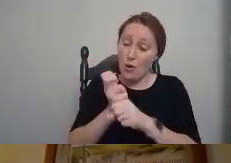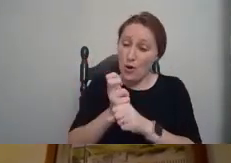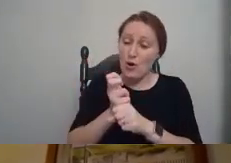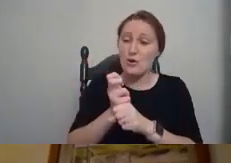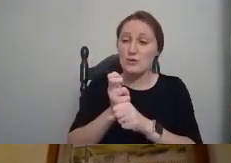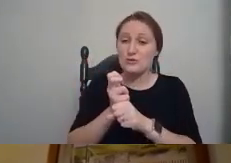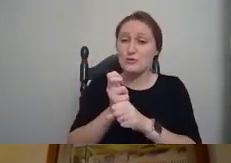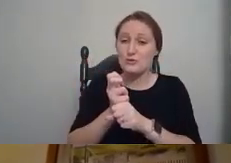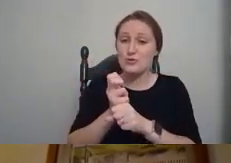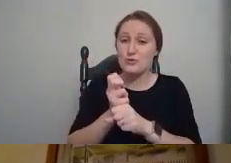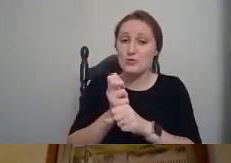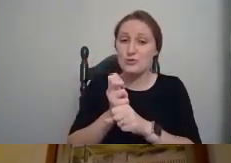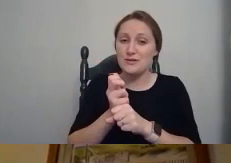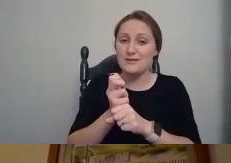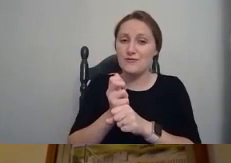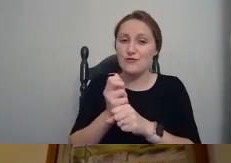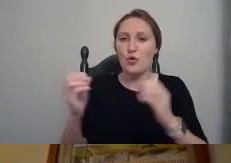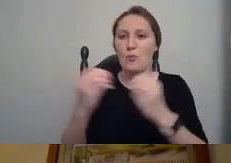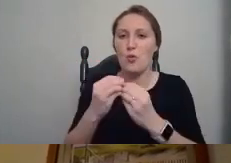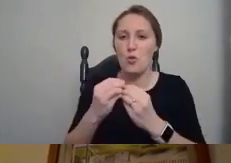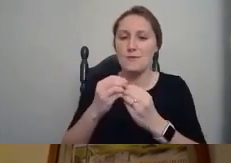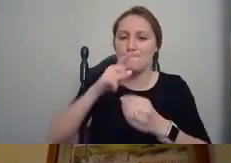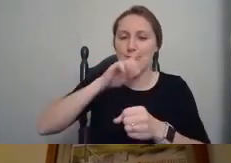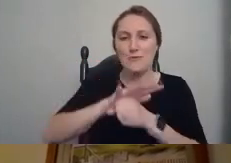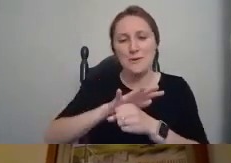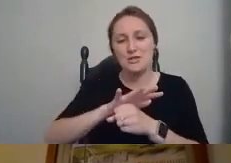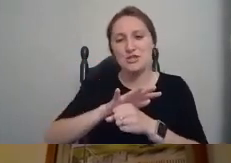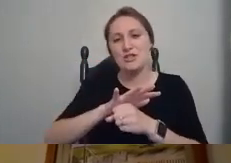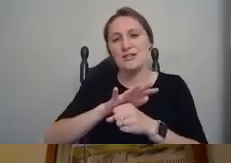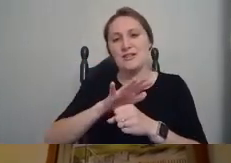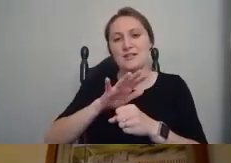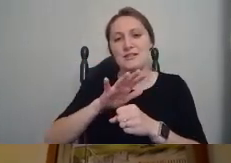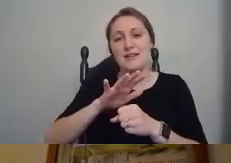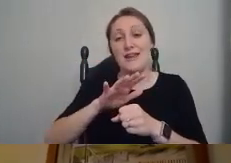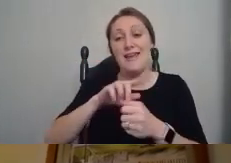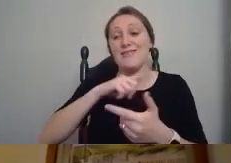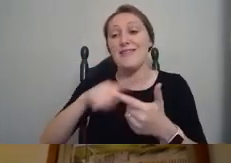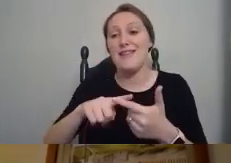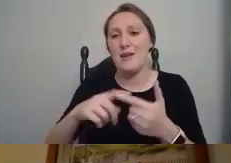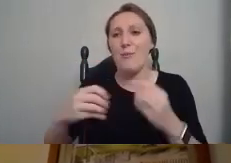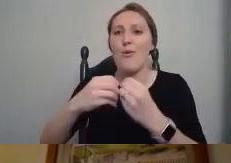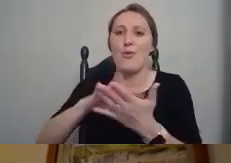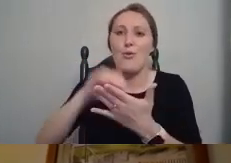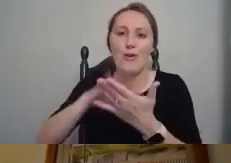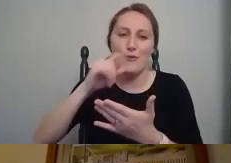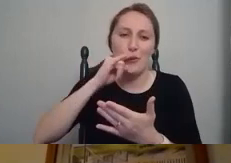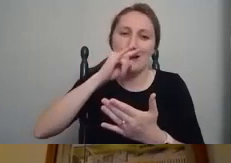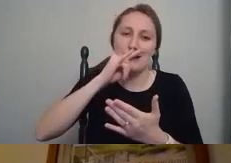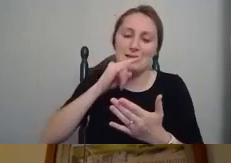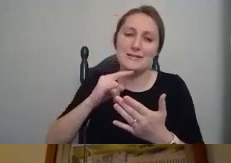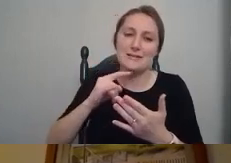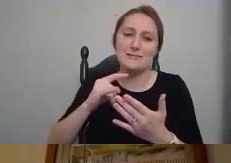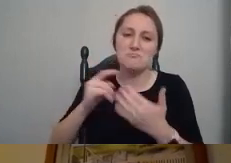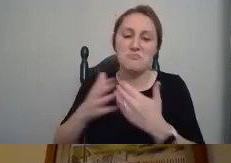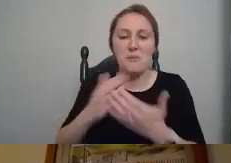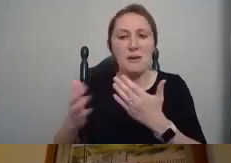want and then the learning that we want for our kids, given the circumstances. So I would say